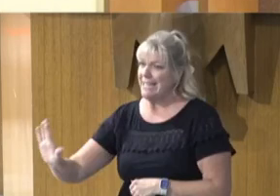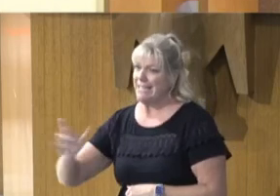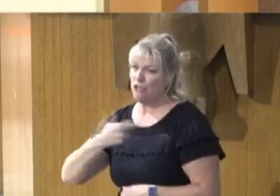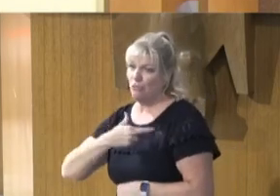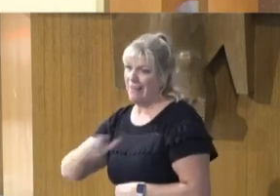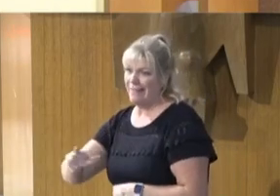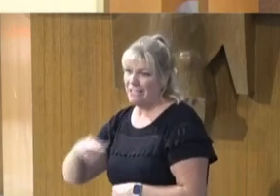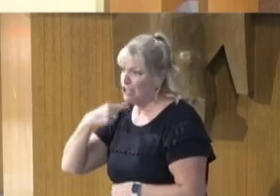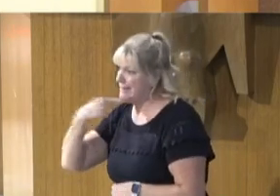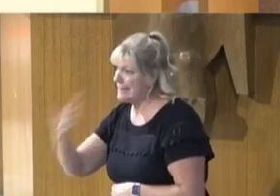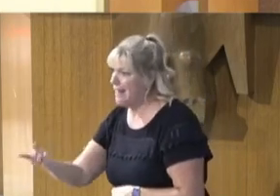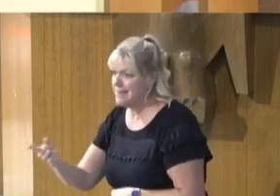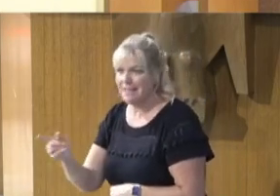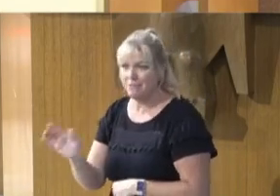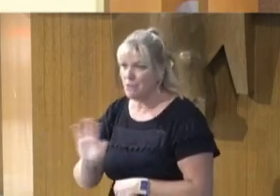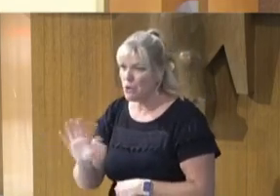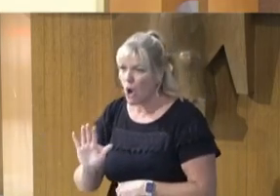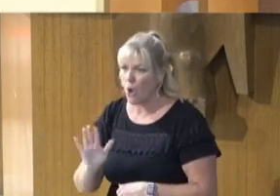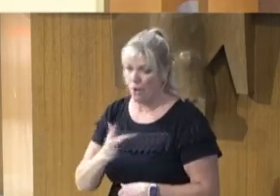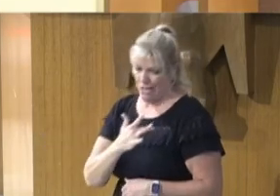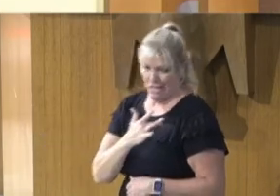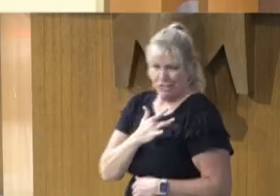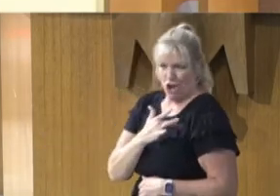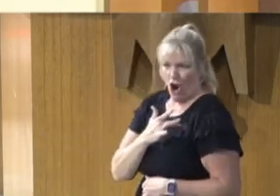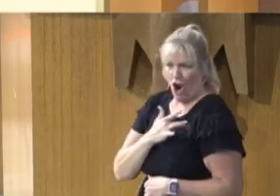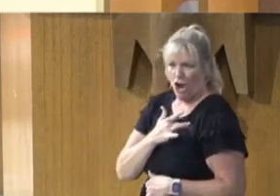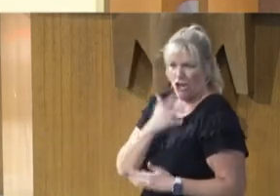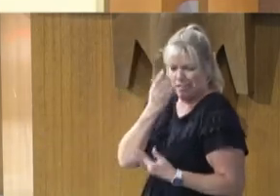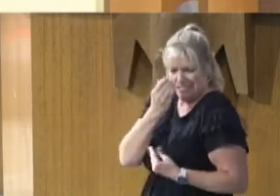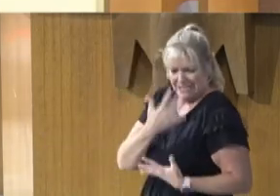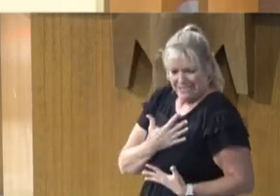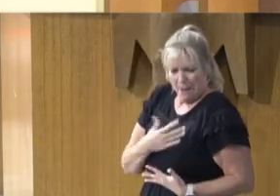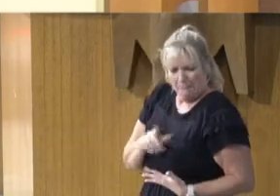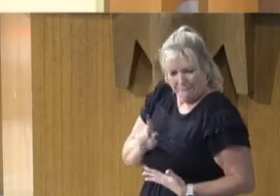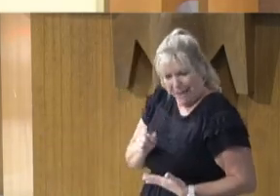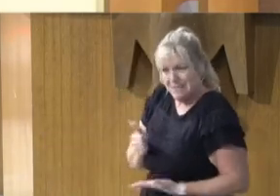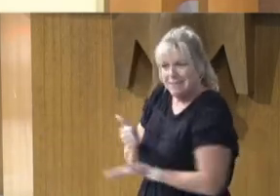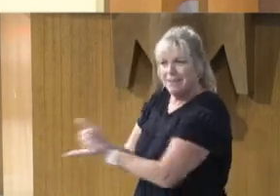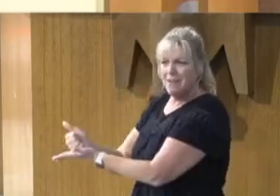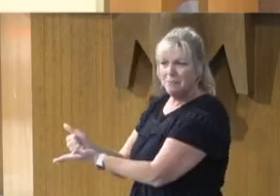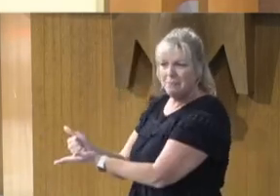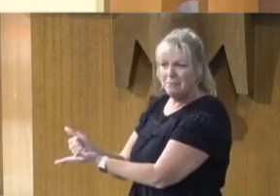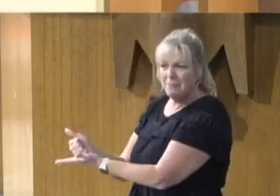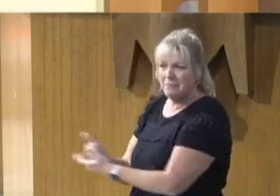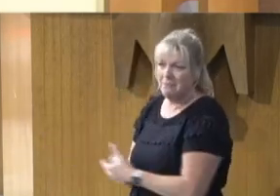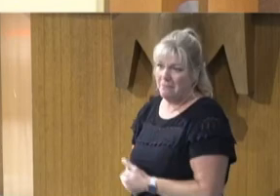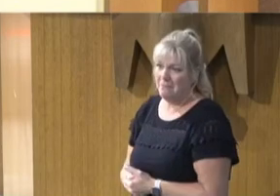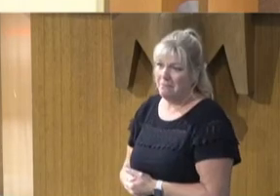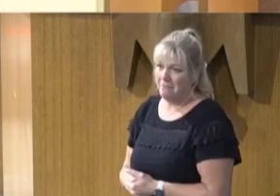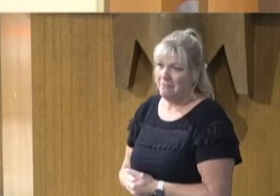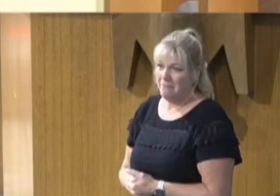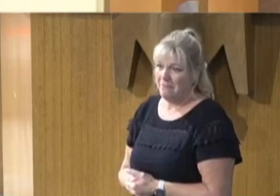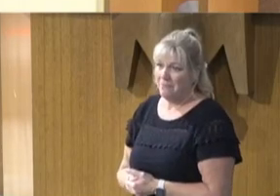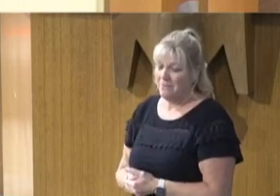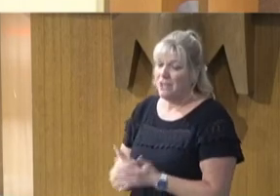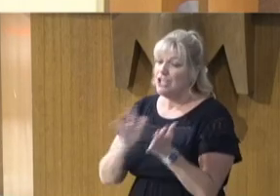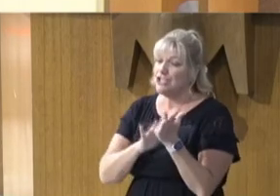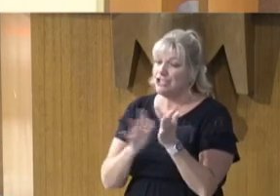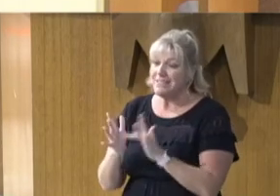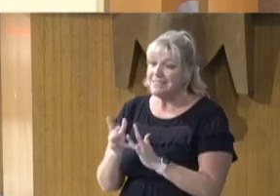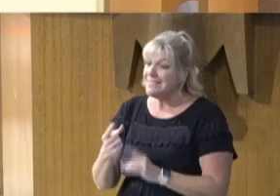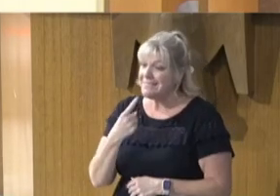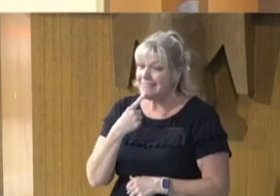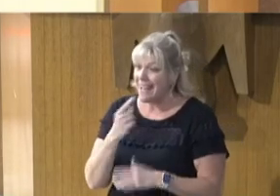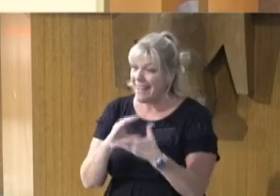it, but because his heart compels him to do it. As Jesus said,